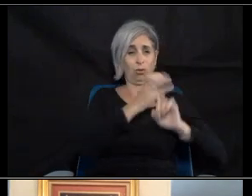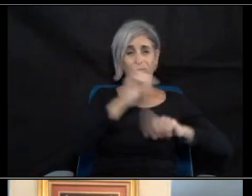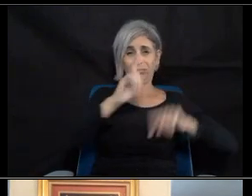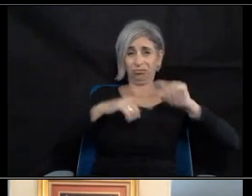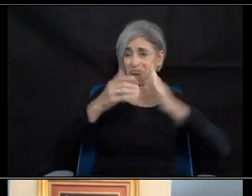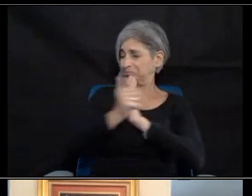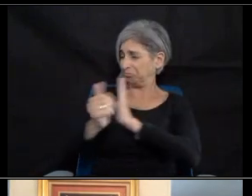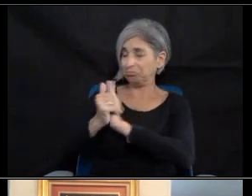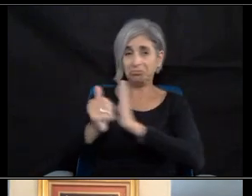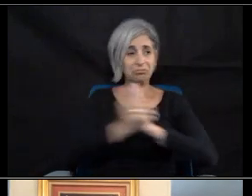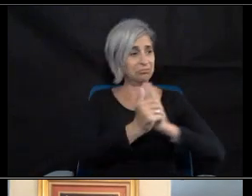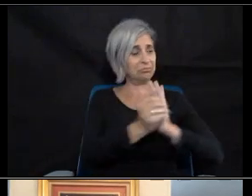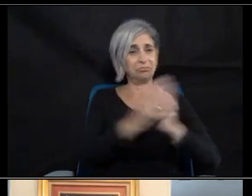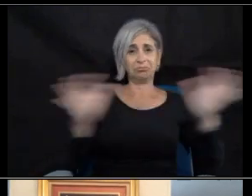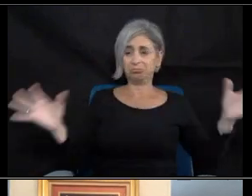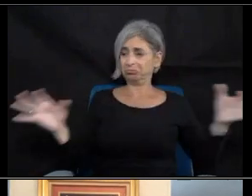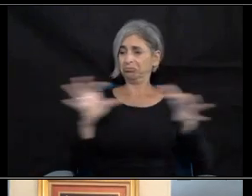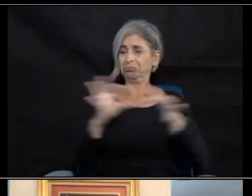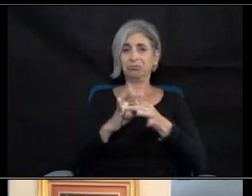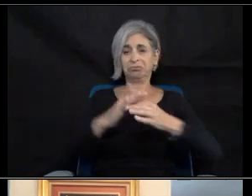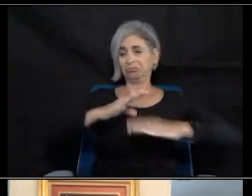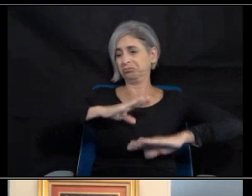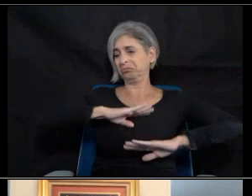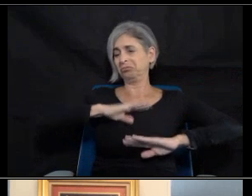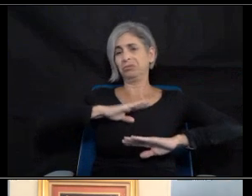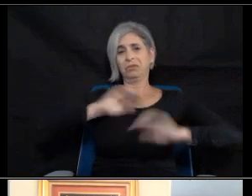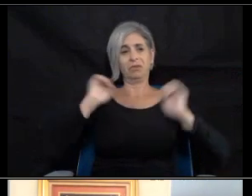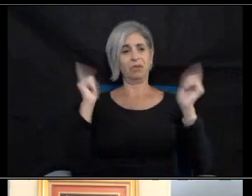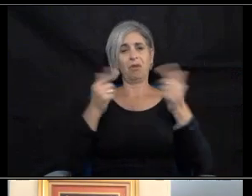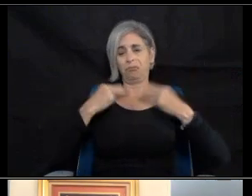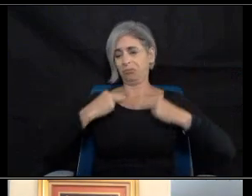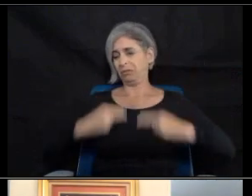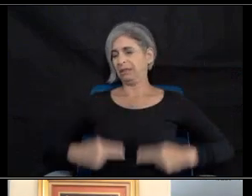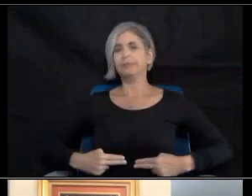may find with one another the fulfillment of their humanity.